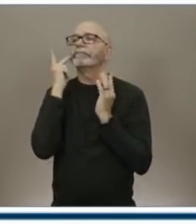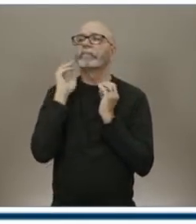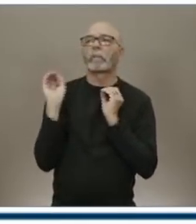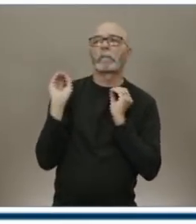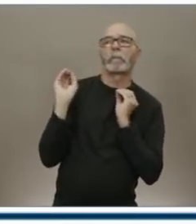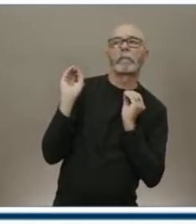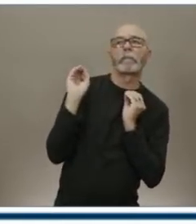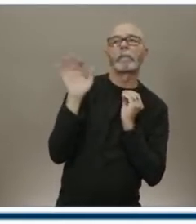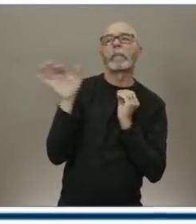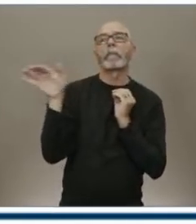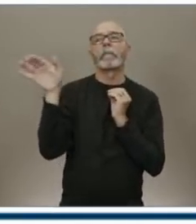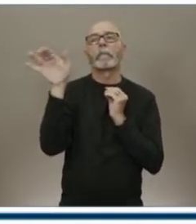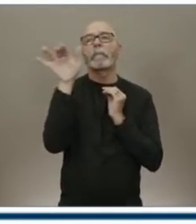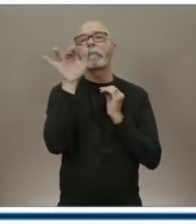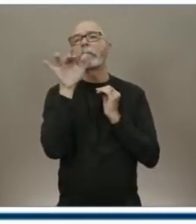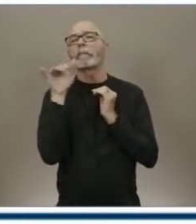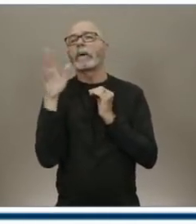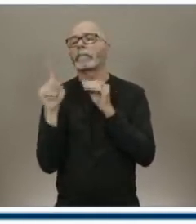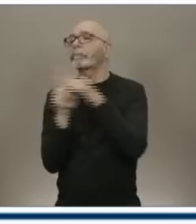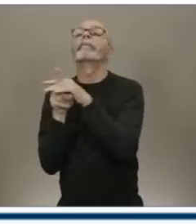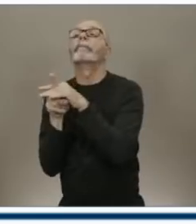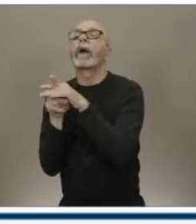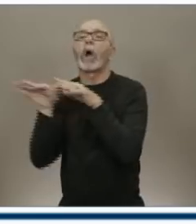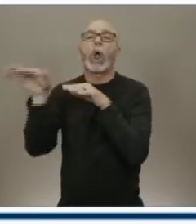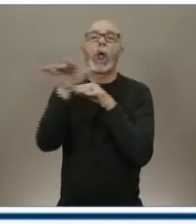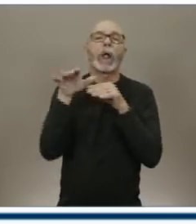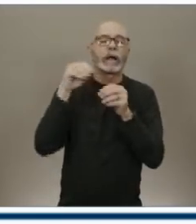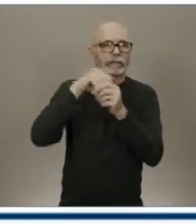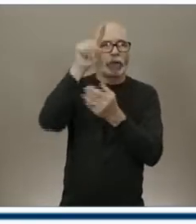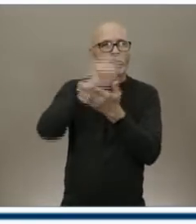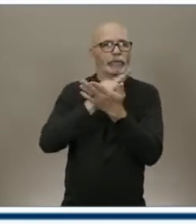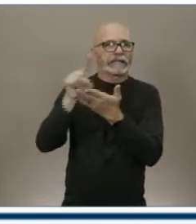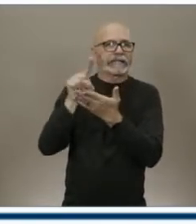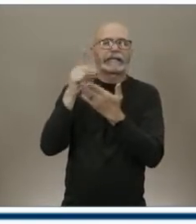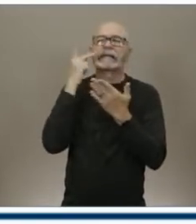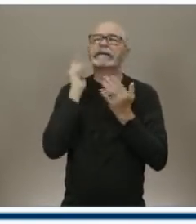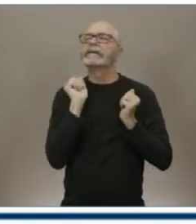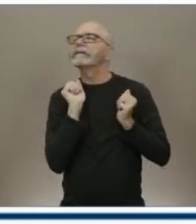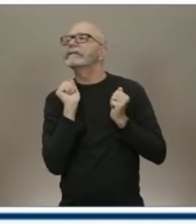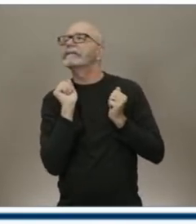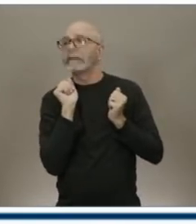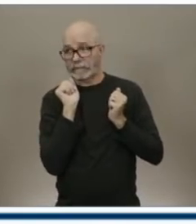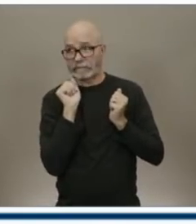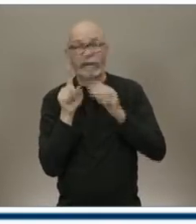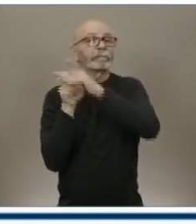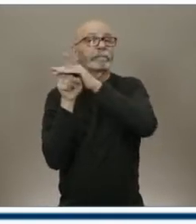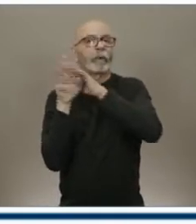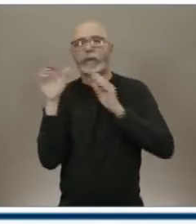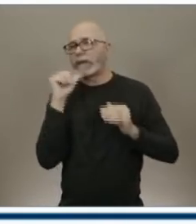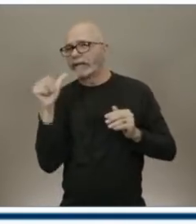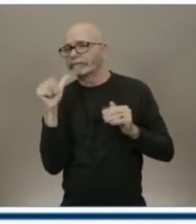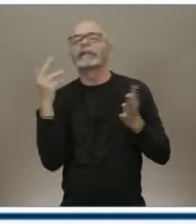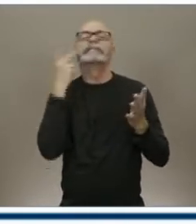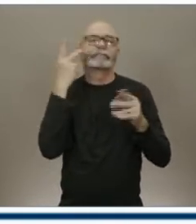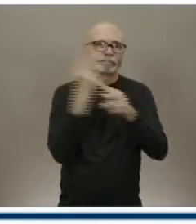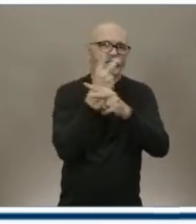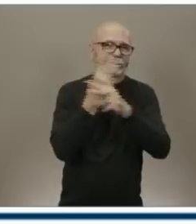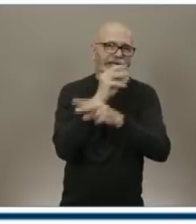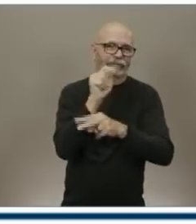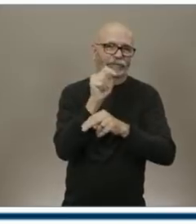testing on those workers in about a week's time, and that is underway in terms of the logistics of planning